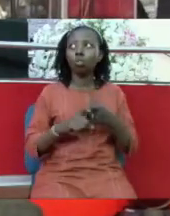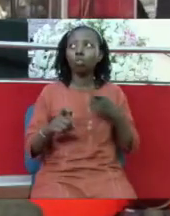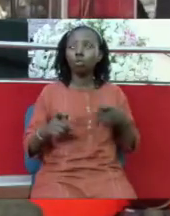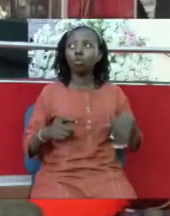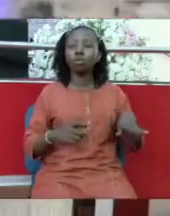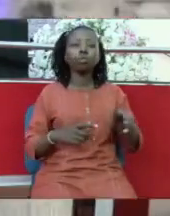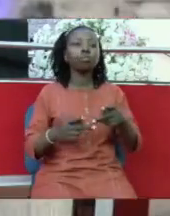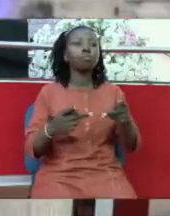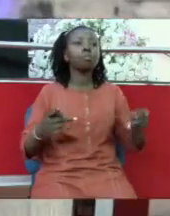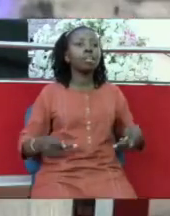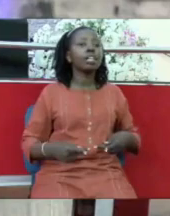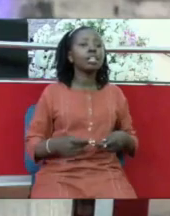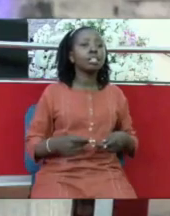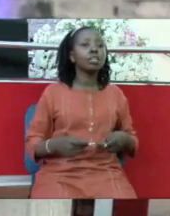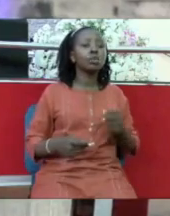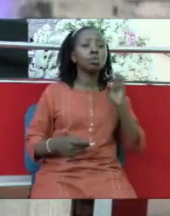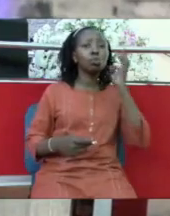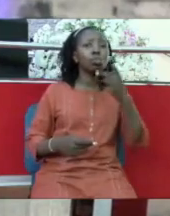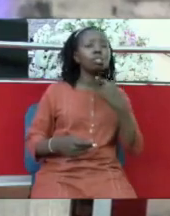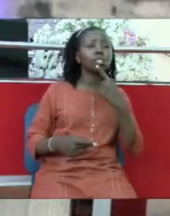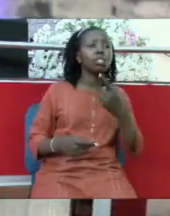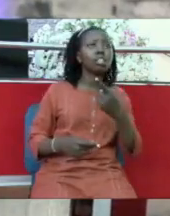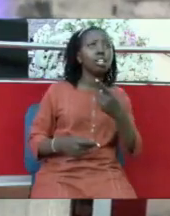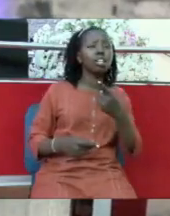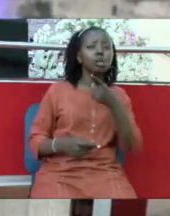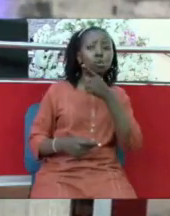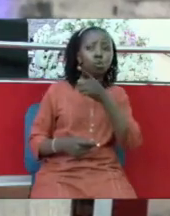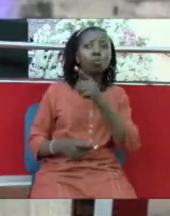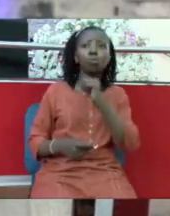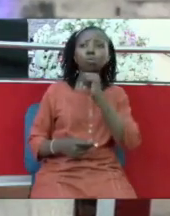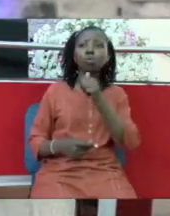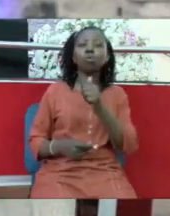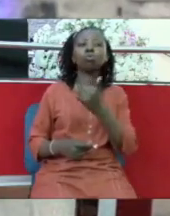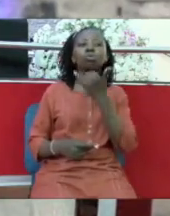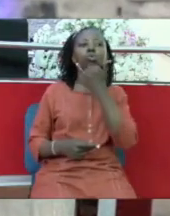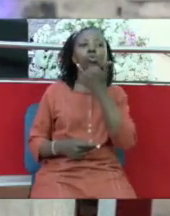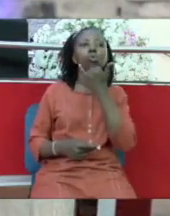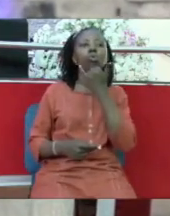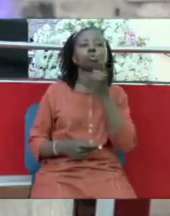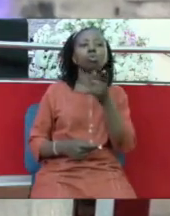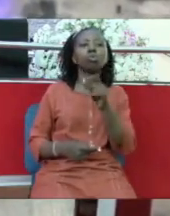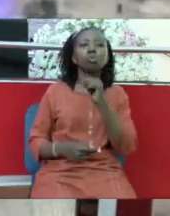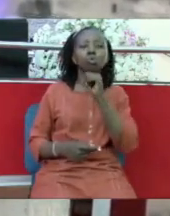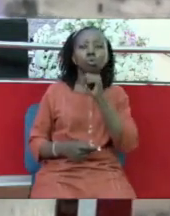Say, he is not the one. She is not the one who did that.